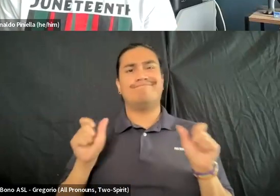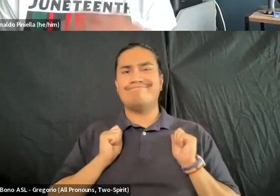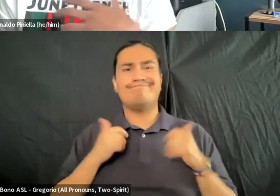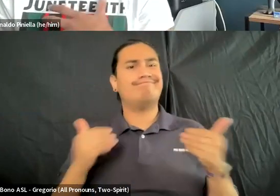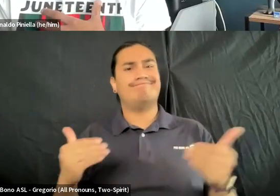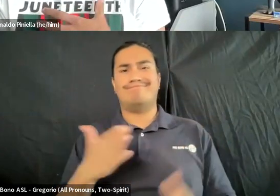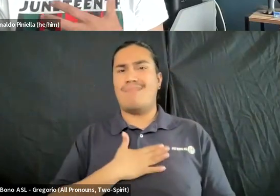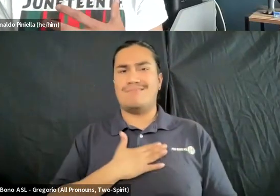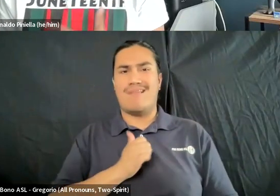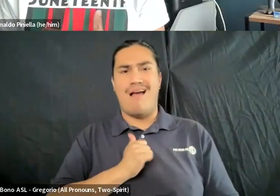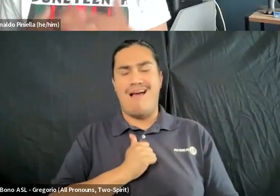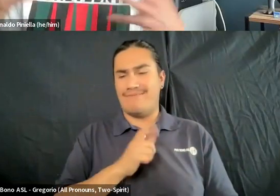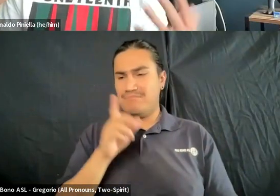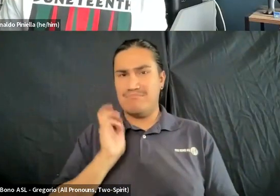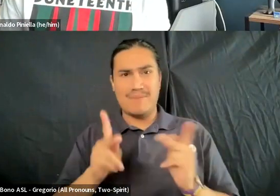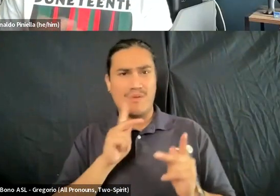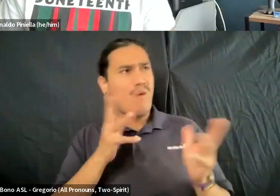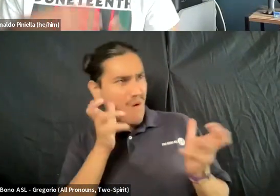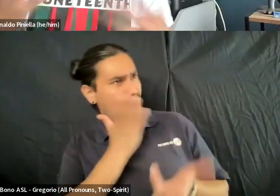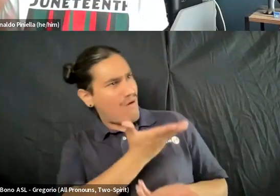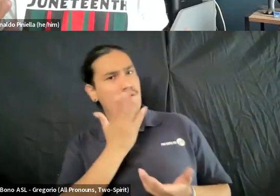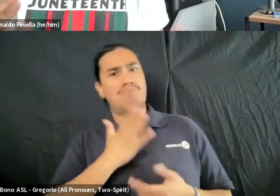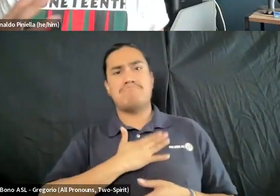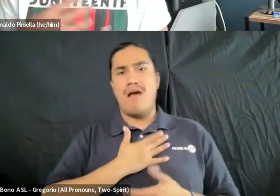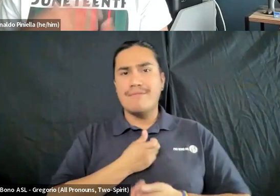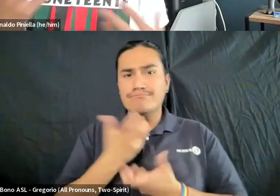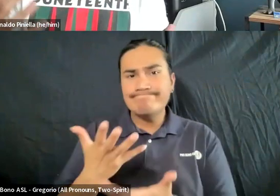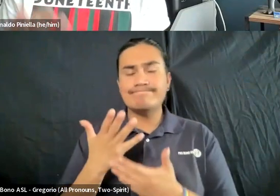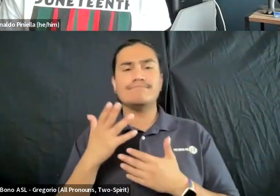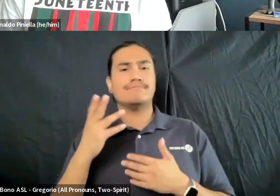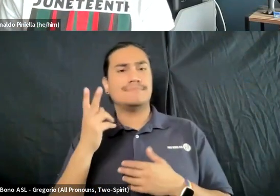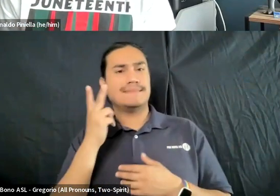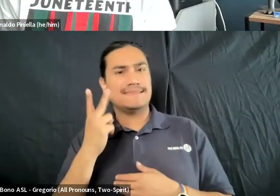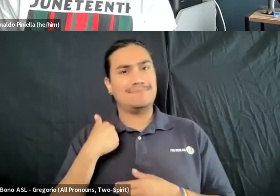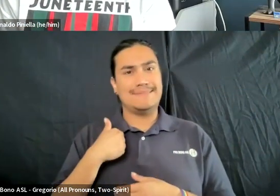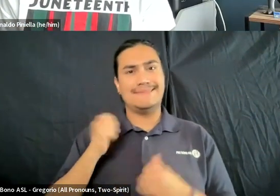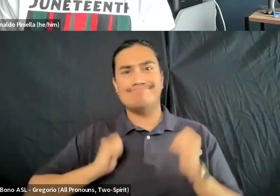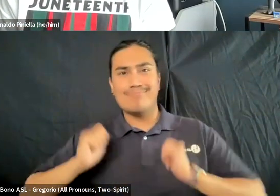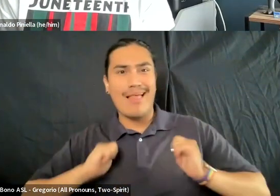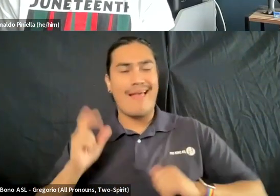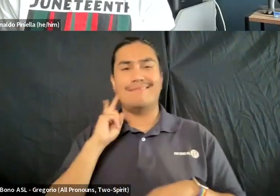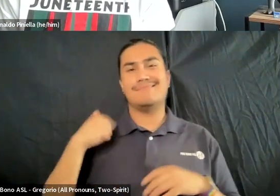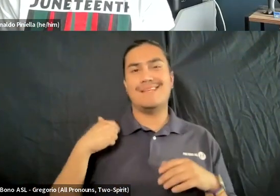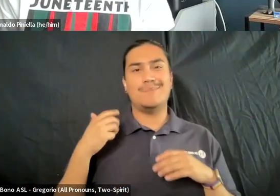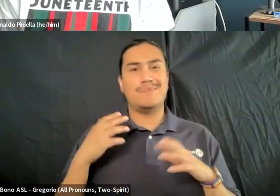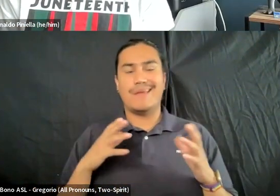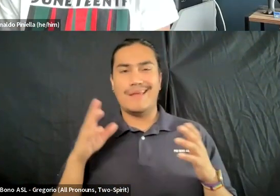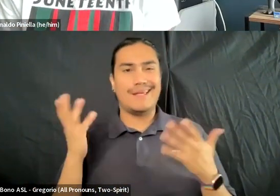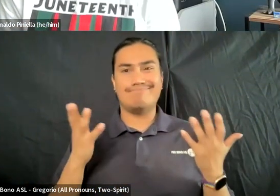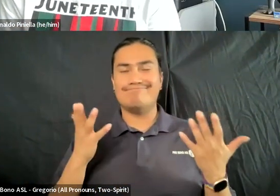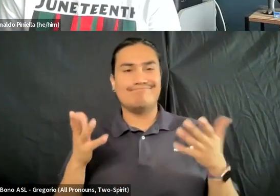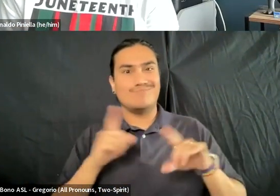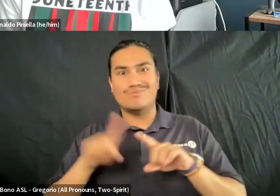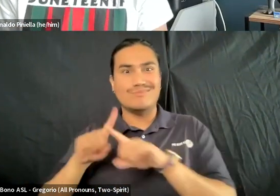time that people really wanted to hear my voice. They wanted me to play, wanted me to make a fool of myself. And I kind of knew that I wanted to